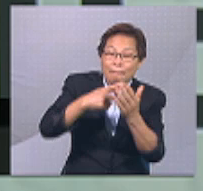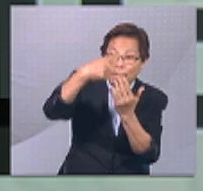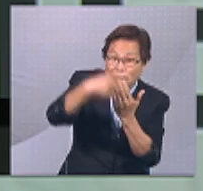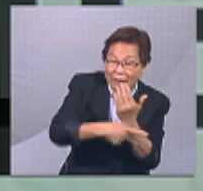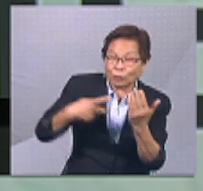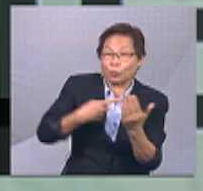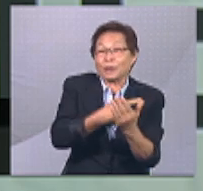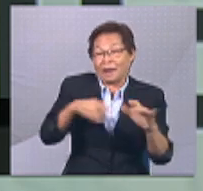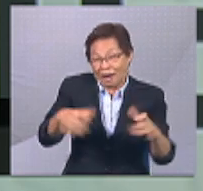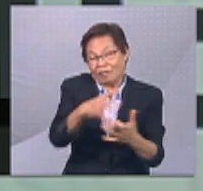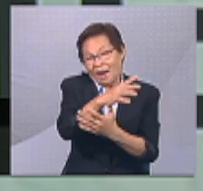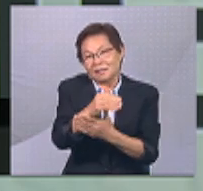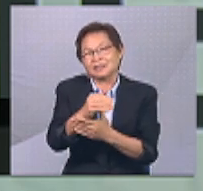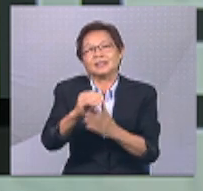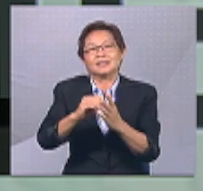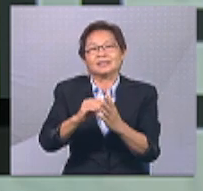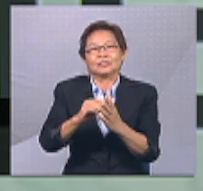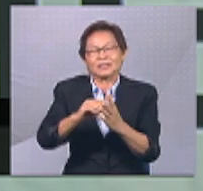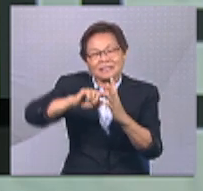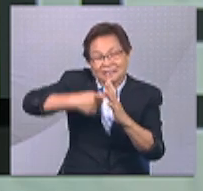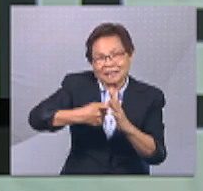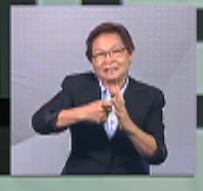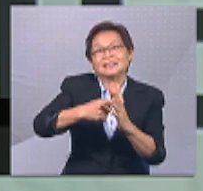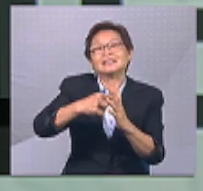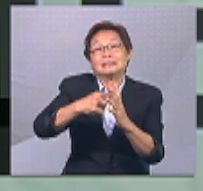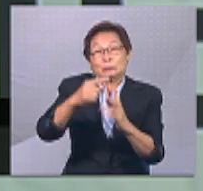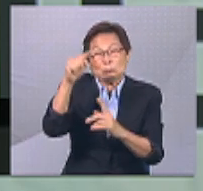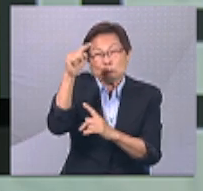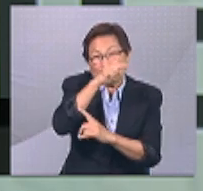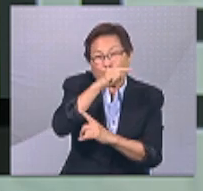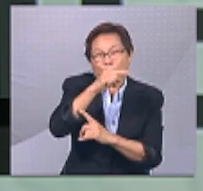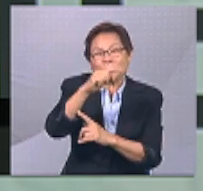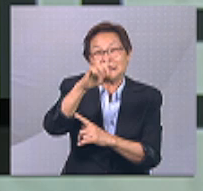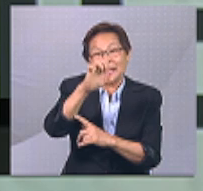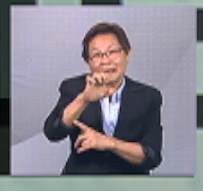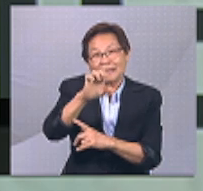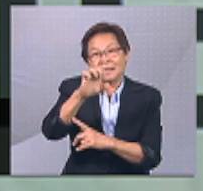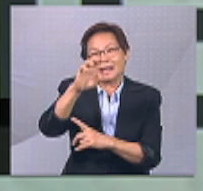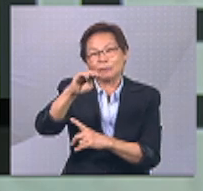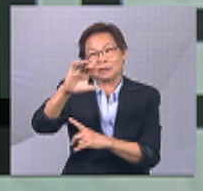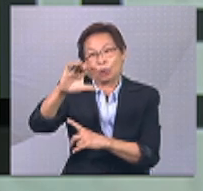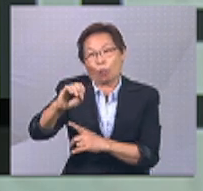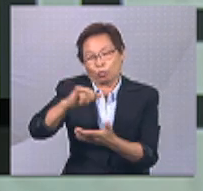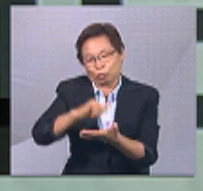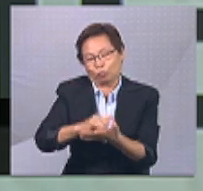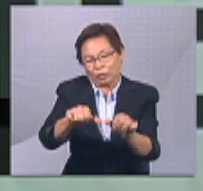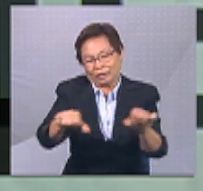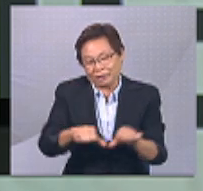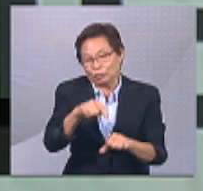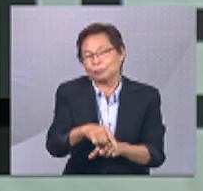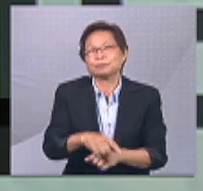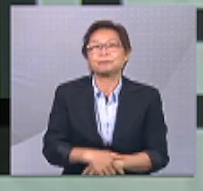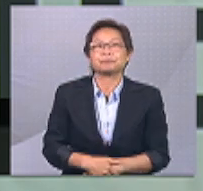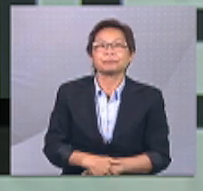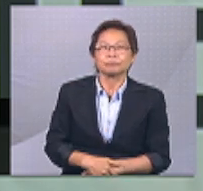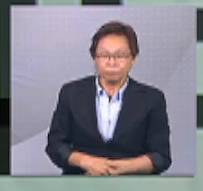then implementing it in the enhanced MCO area. Datuk. Ini berkenaan PPE,